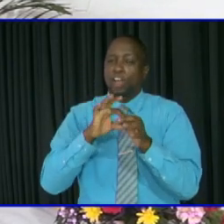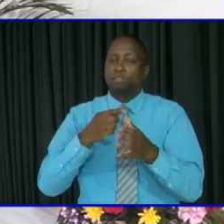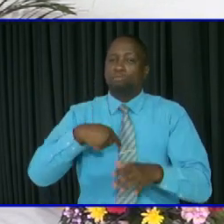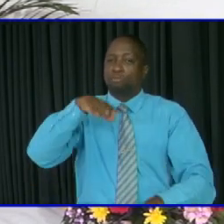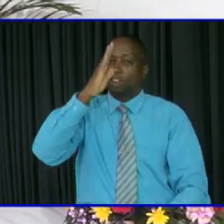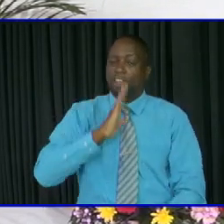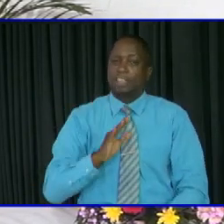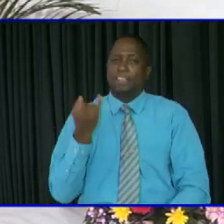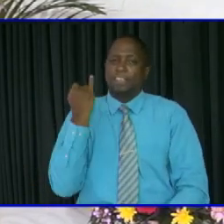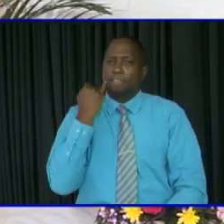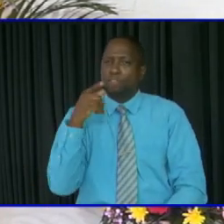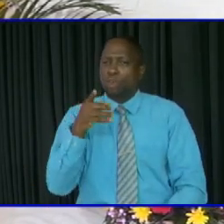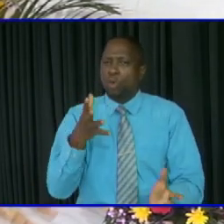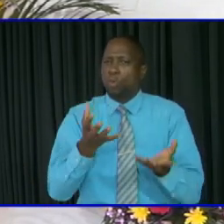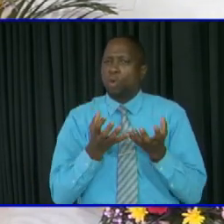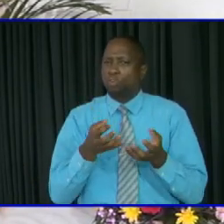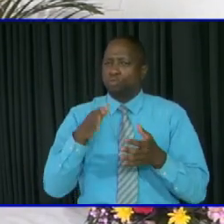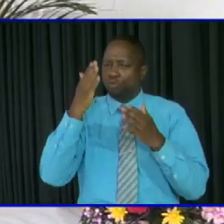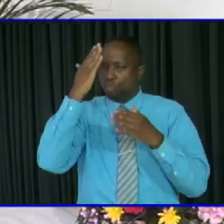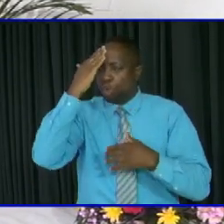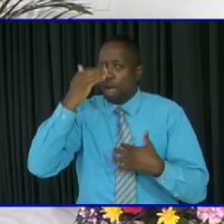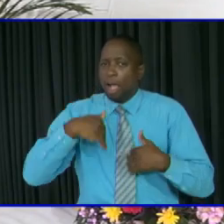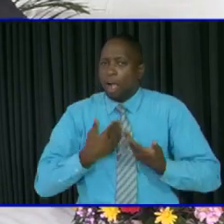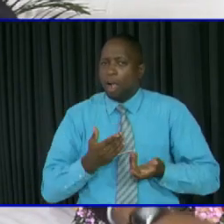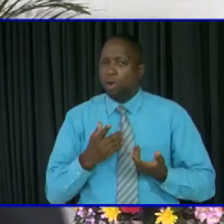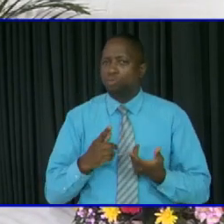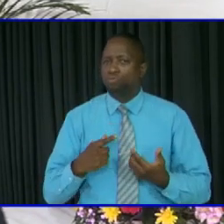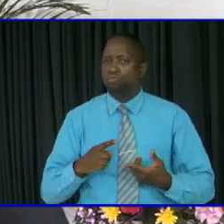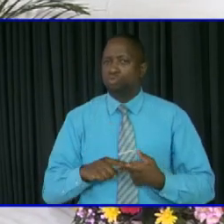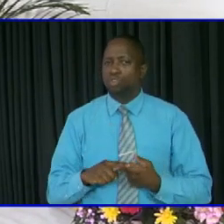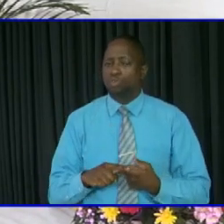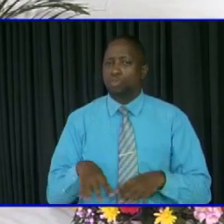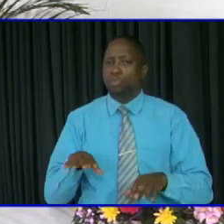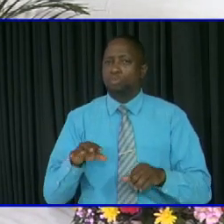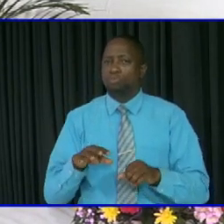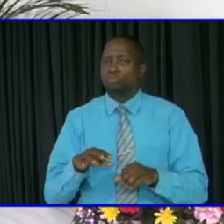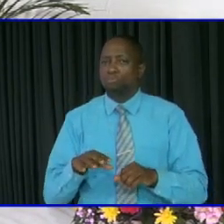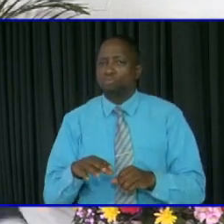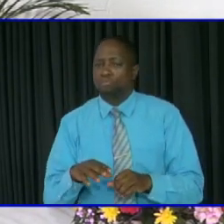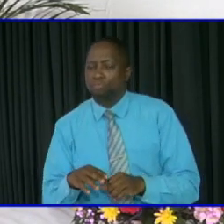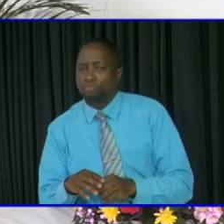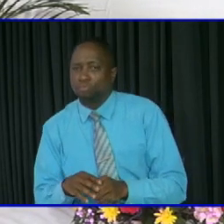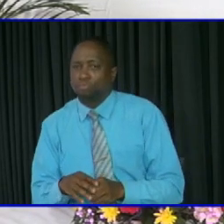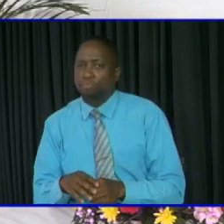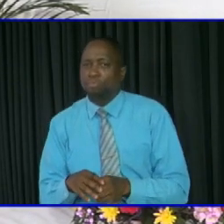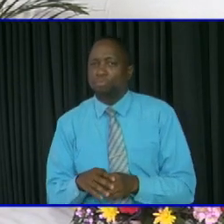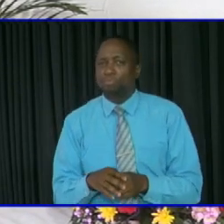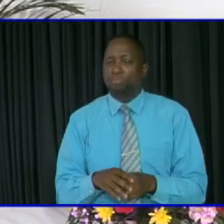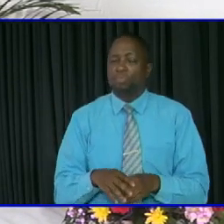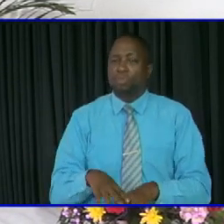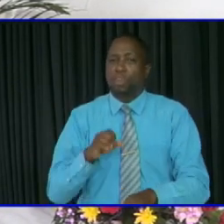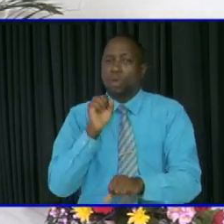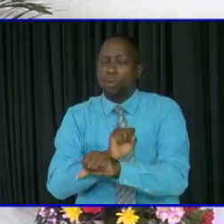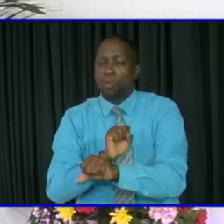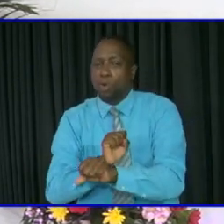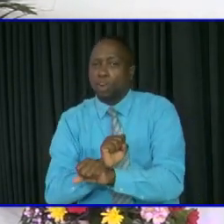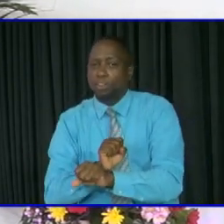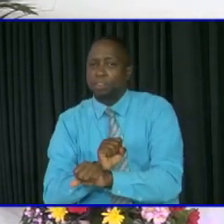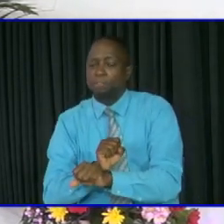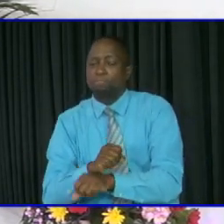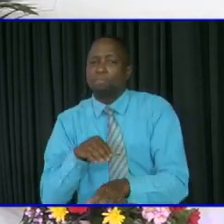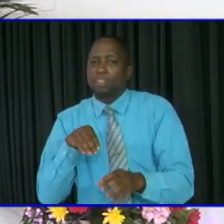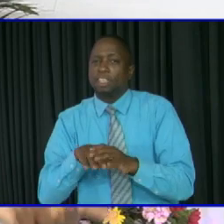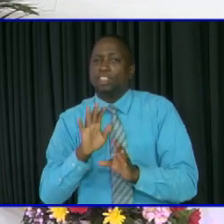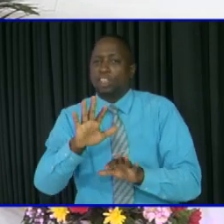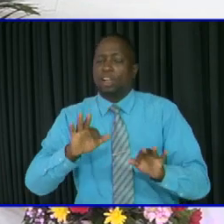want to know how to operate in your immediate circumstance, that's how you apply the word of God